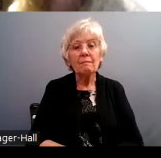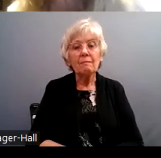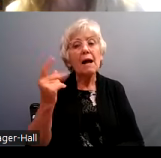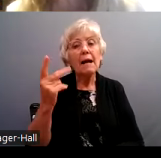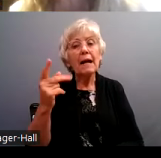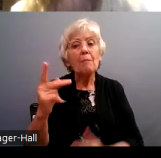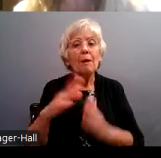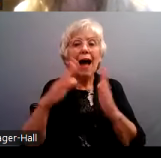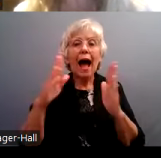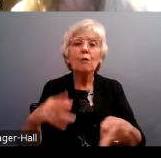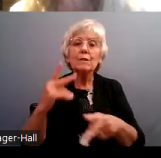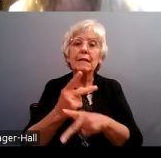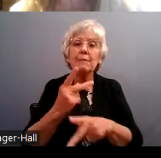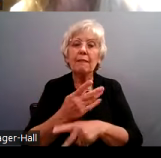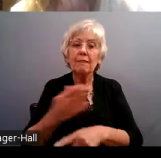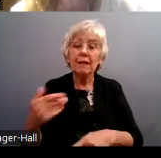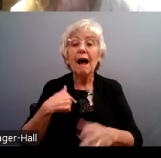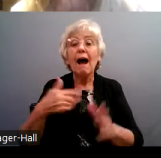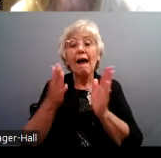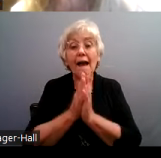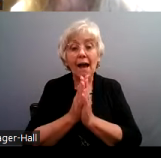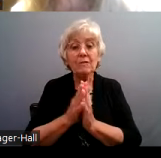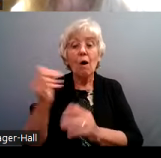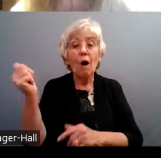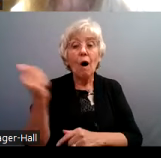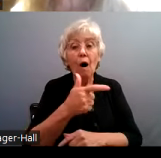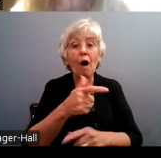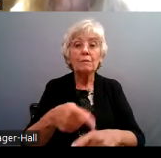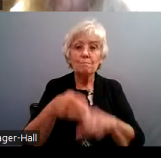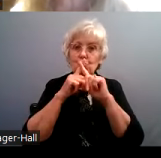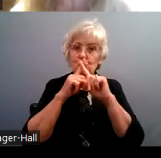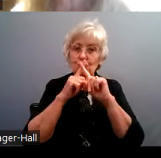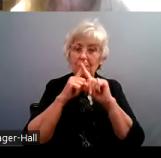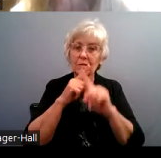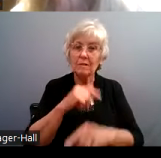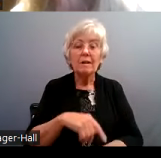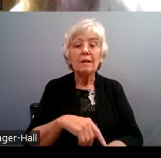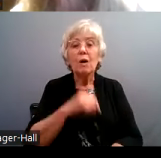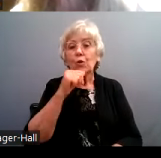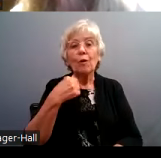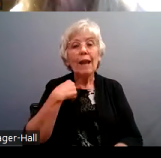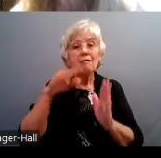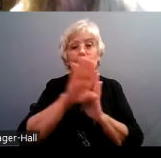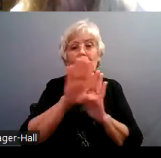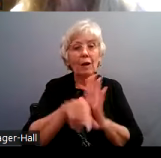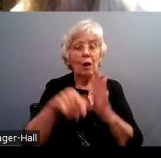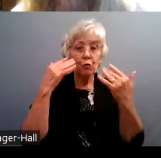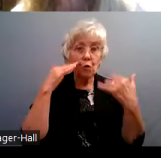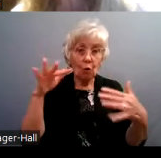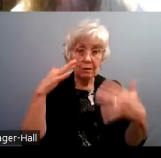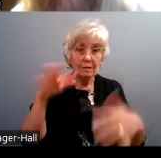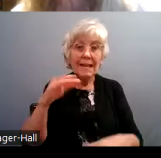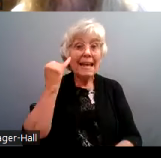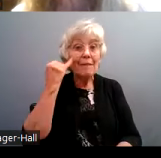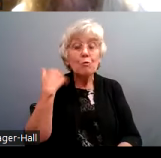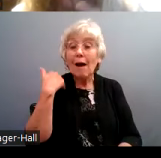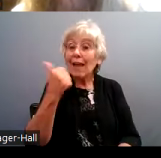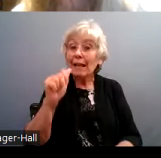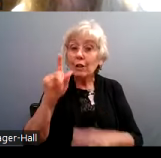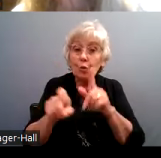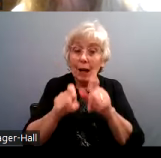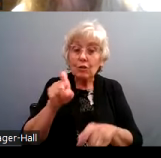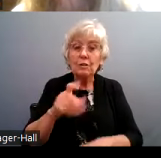housekeeping things. I am asking that everybody stay on mute so we don't have background noise. If you have questions, I would like